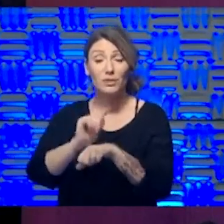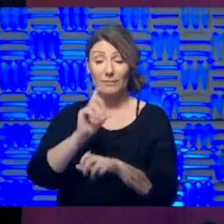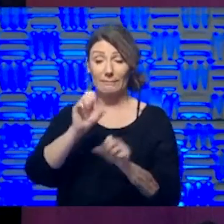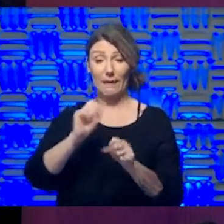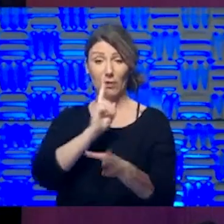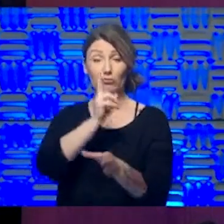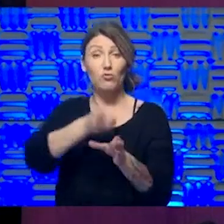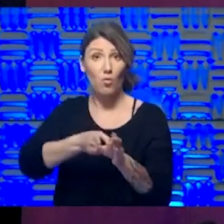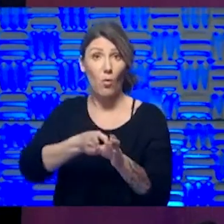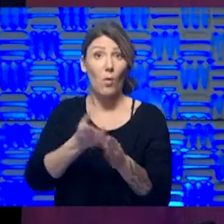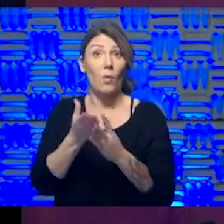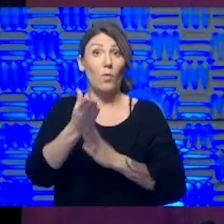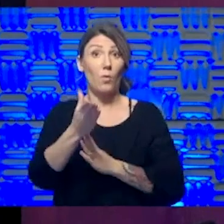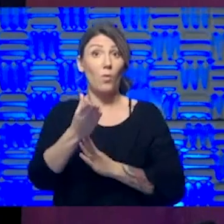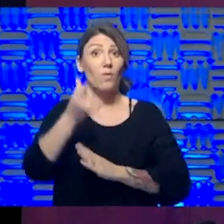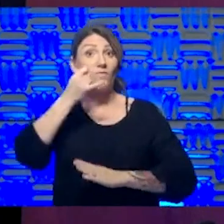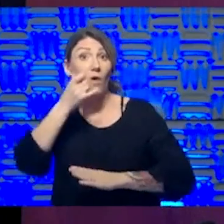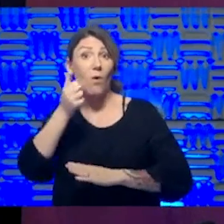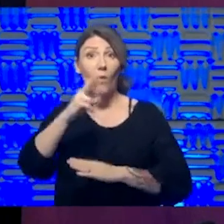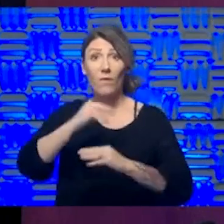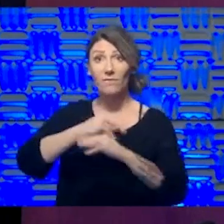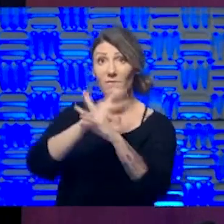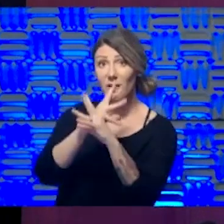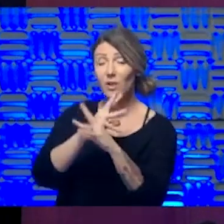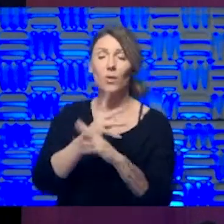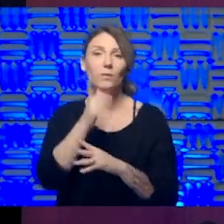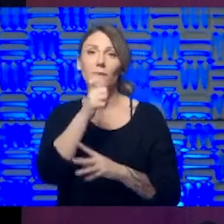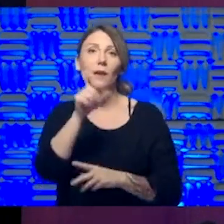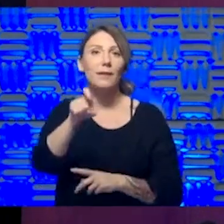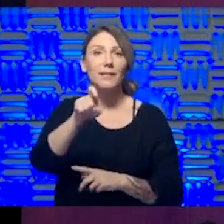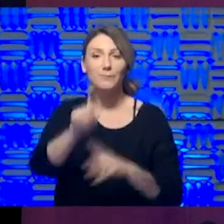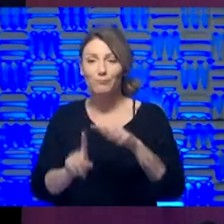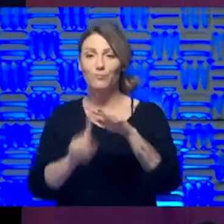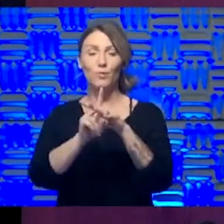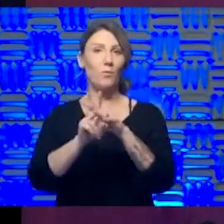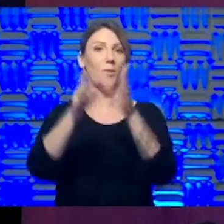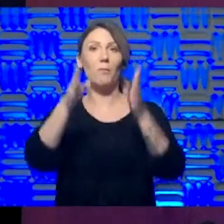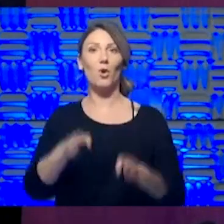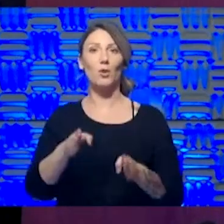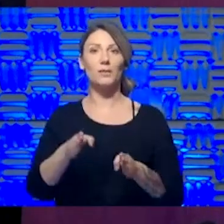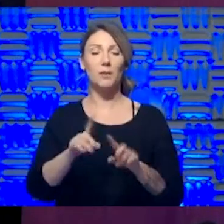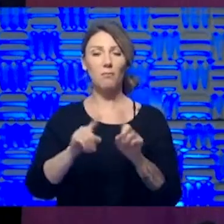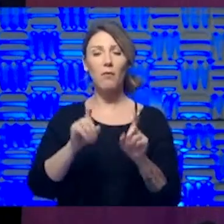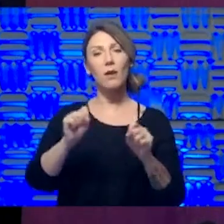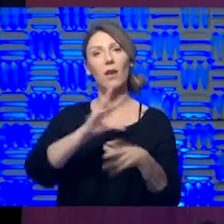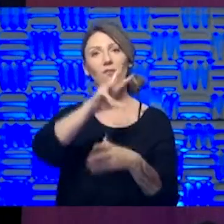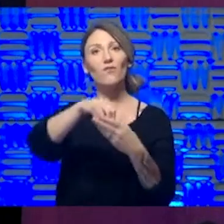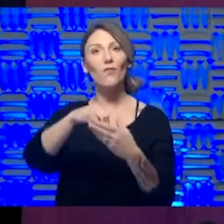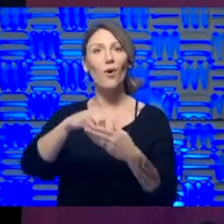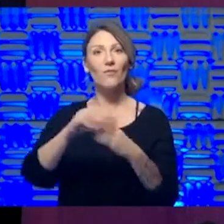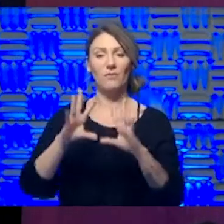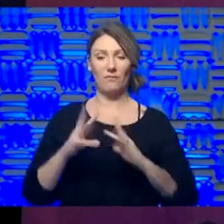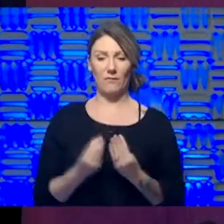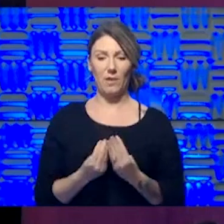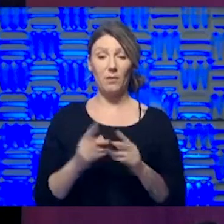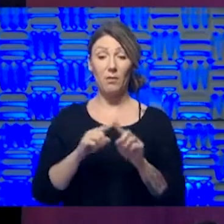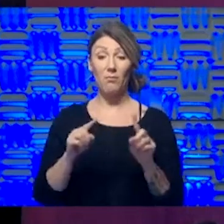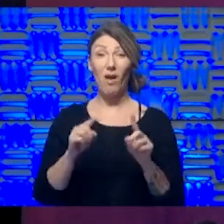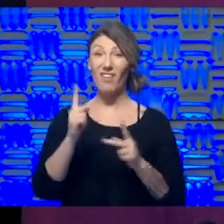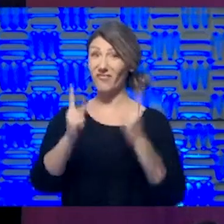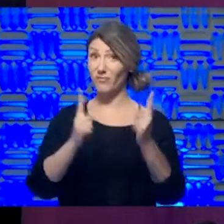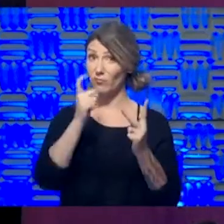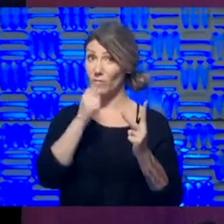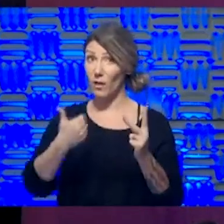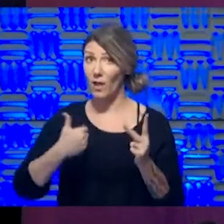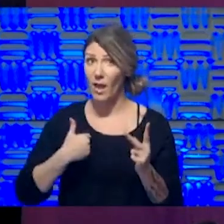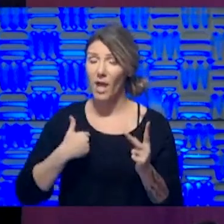video instead of being in person, so we can really still involve the family as much as possible. But not having a visitor also reduces the chance